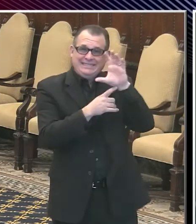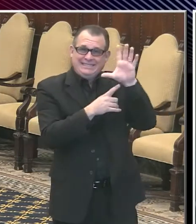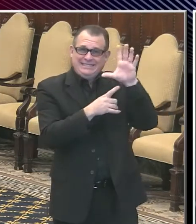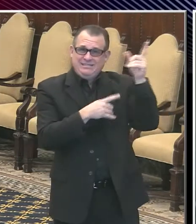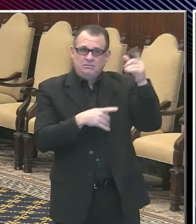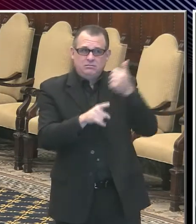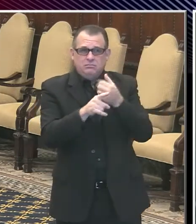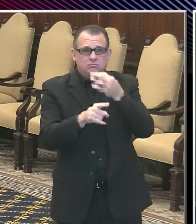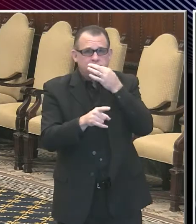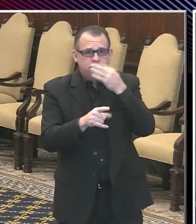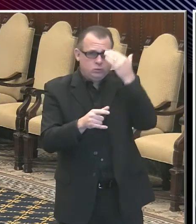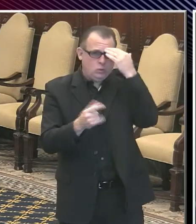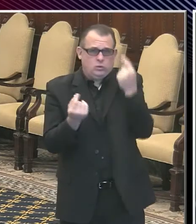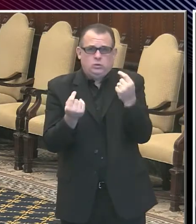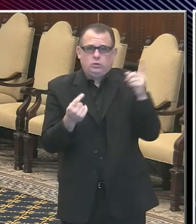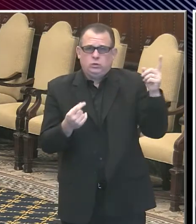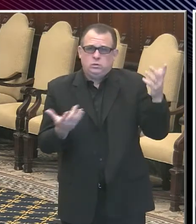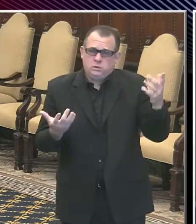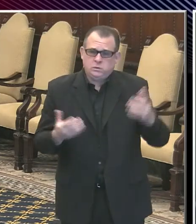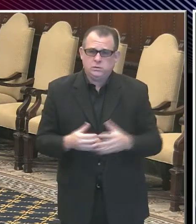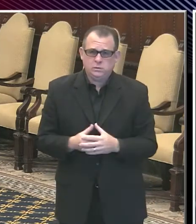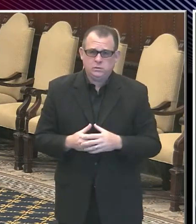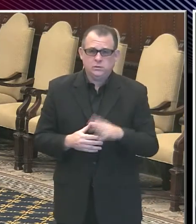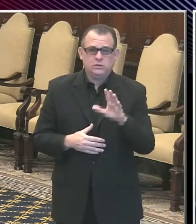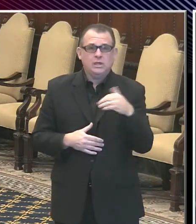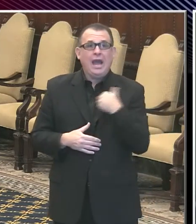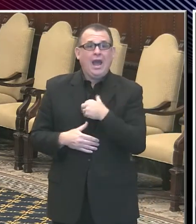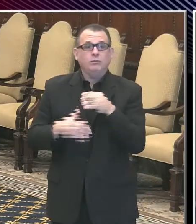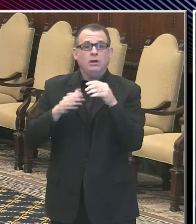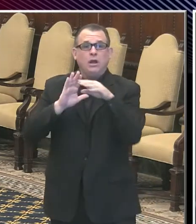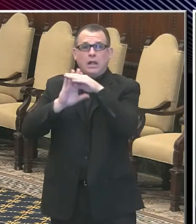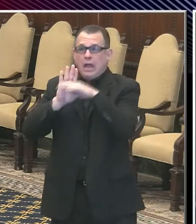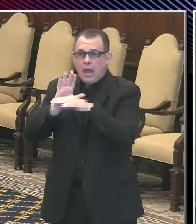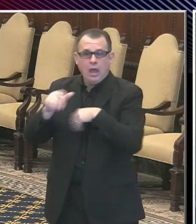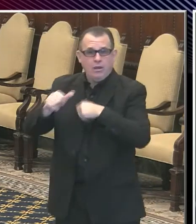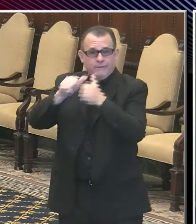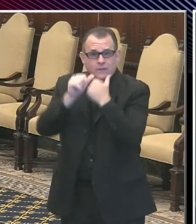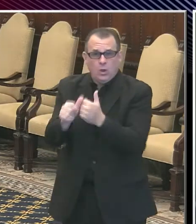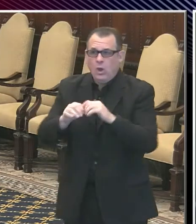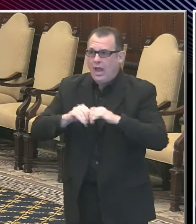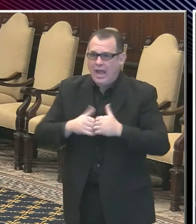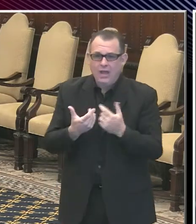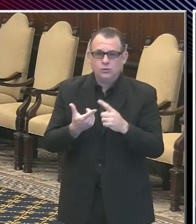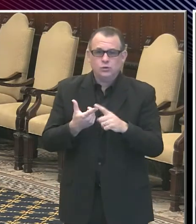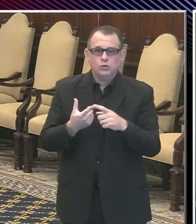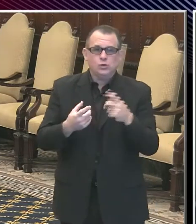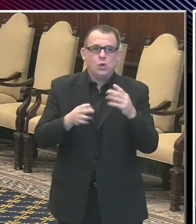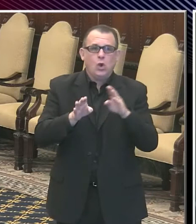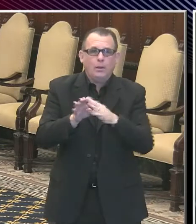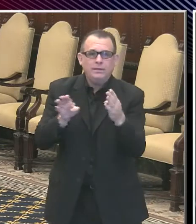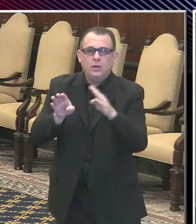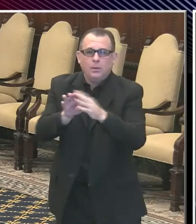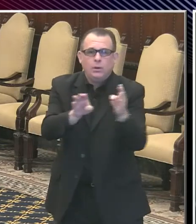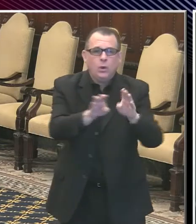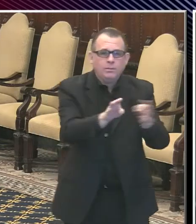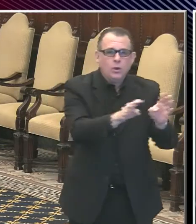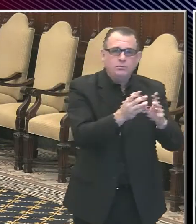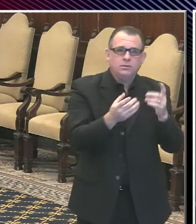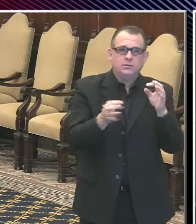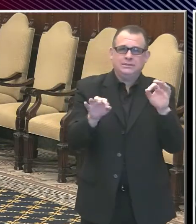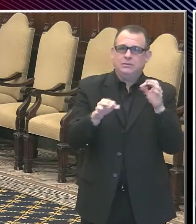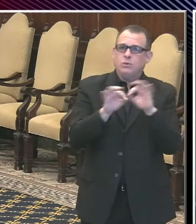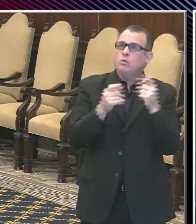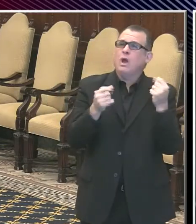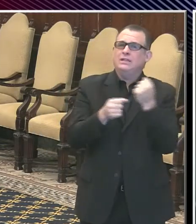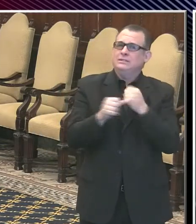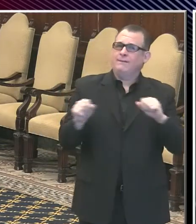working on our own guidelines for how a variety of activities can operate safely, and those